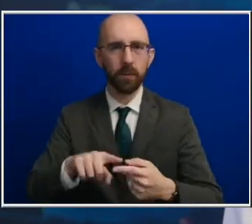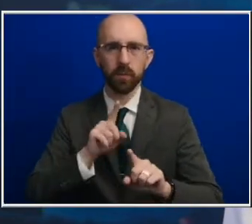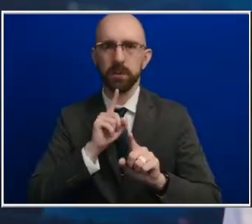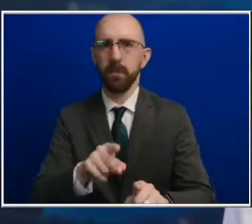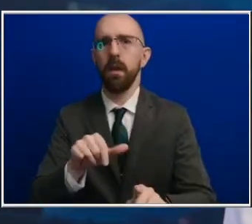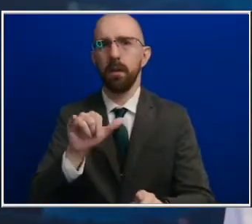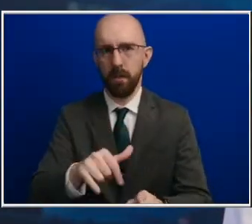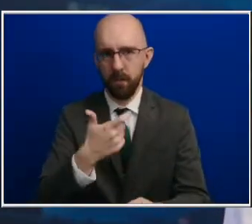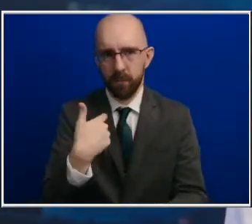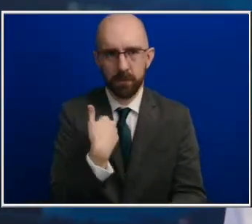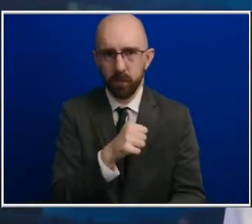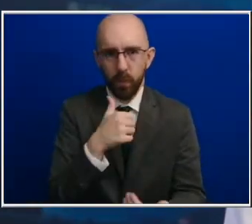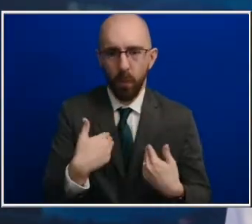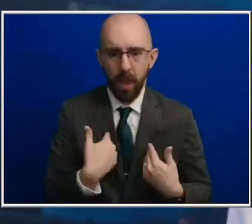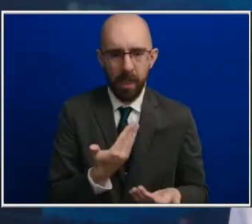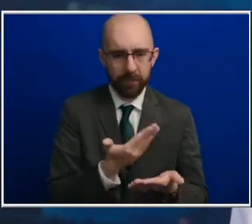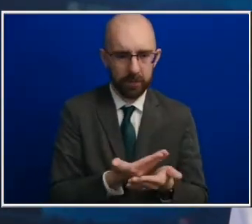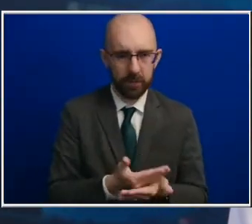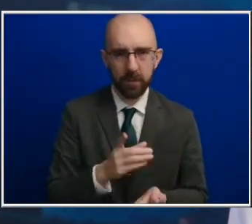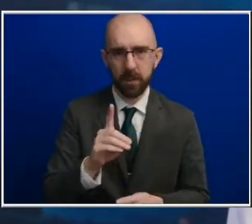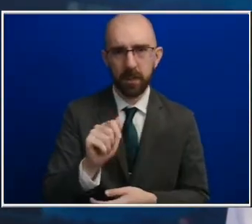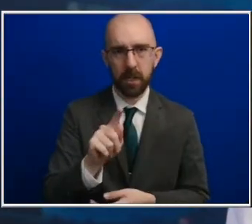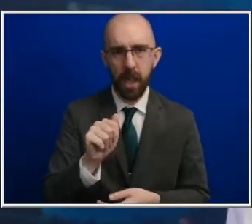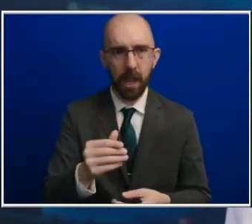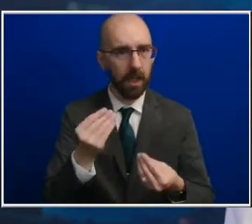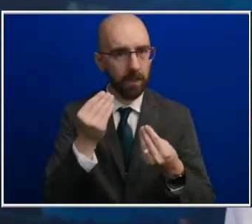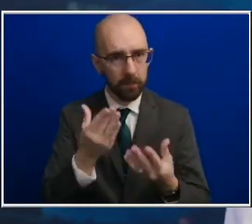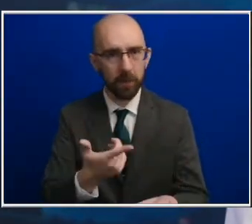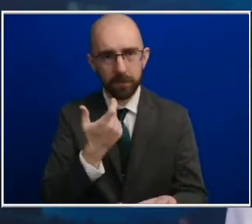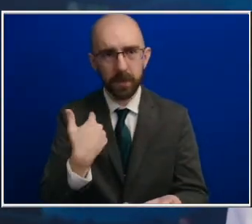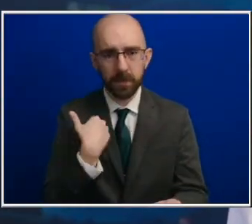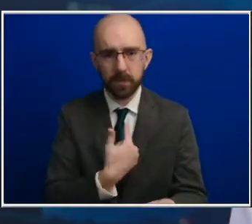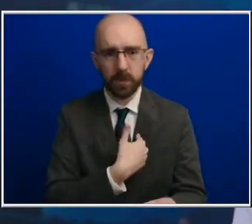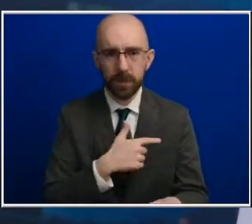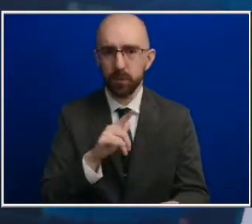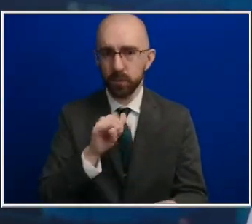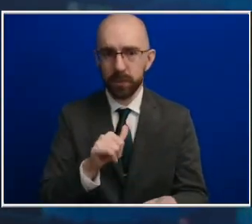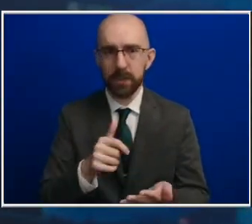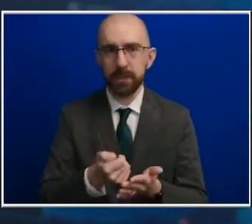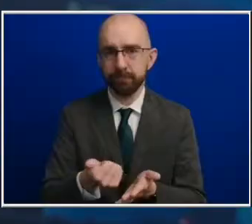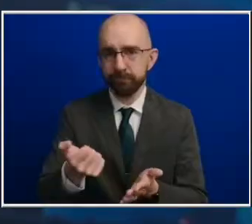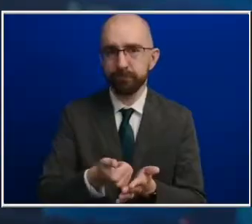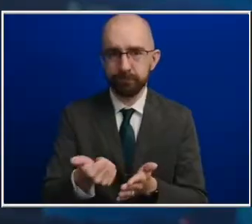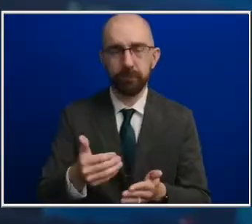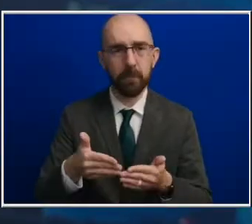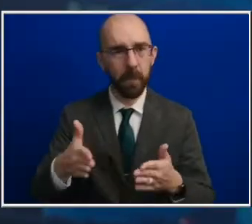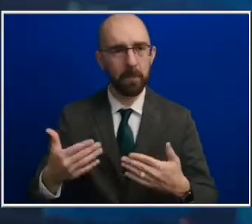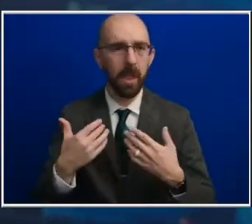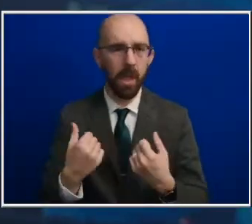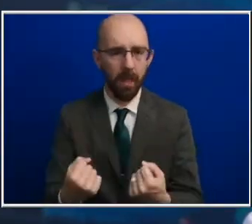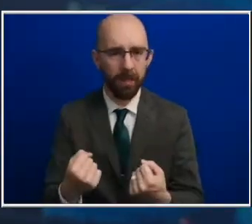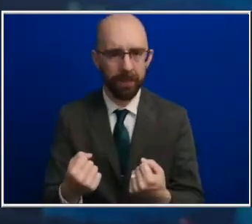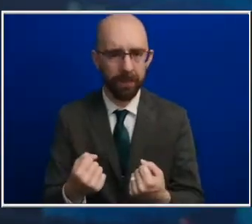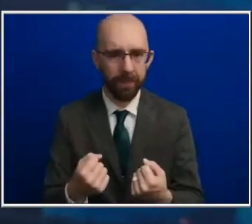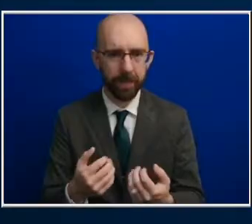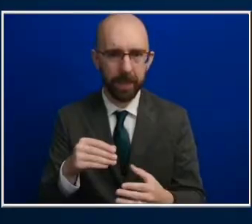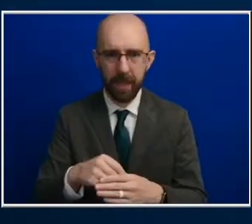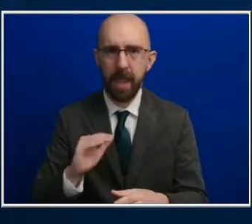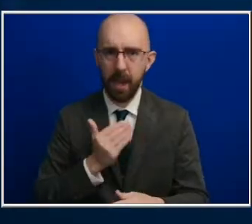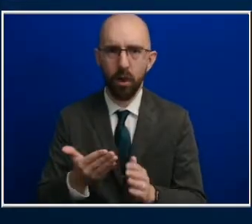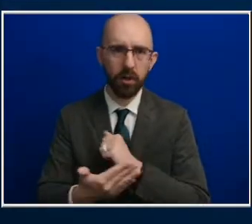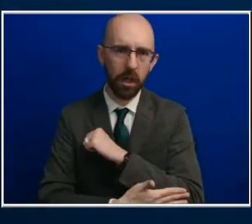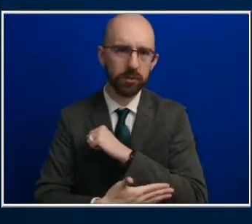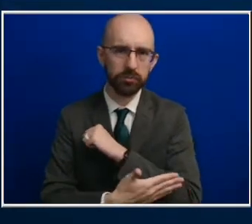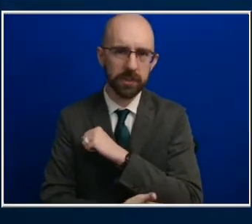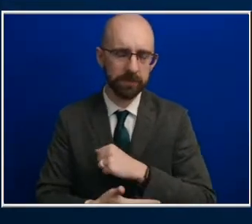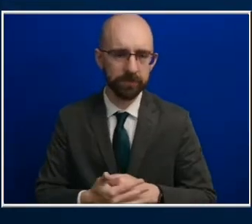don't have the data and the information because we have, we've really taken out a lot of public health. In our country. And I think that's